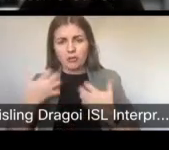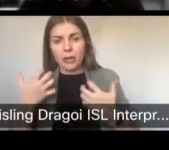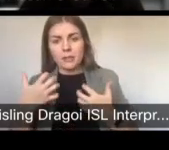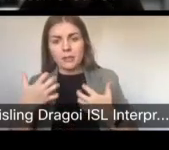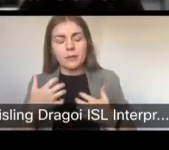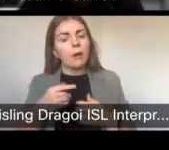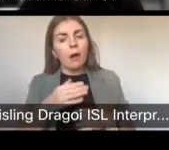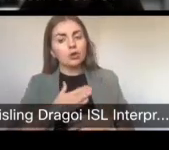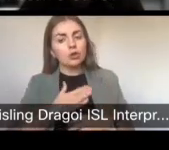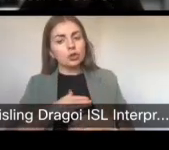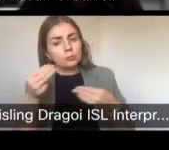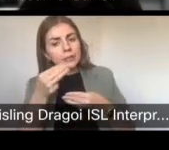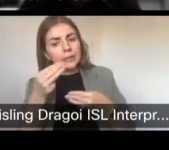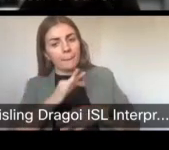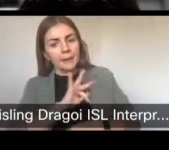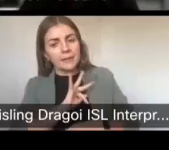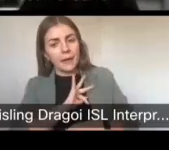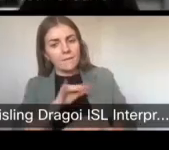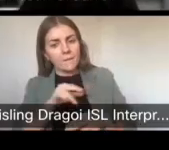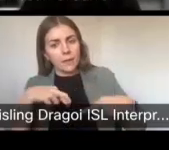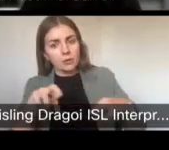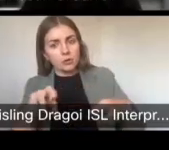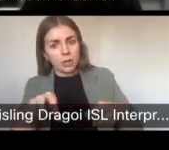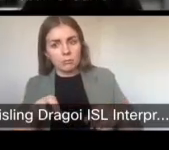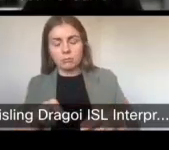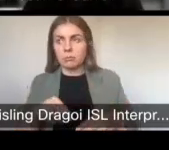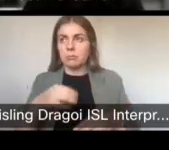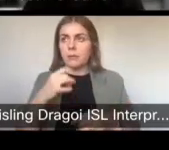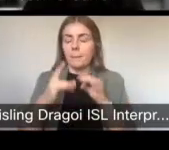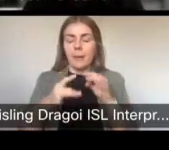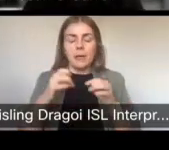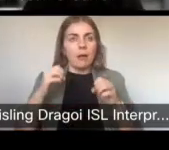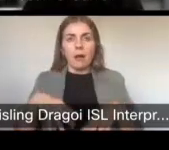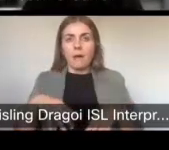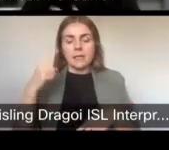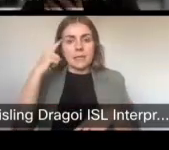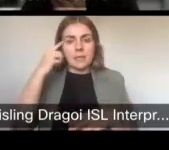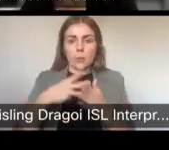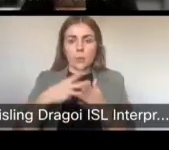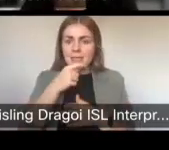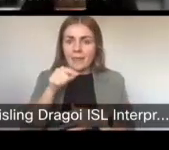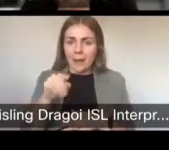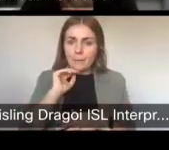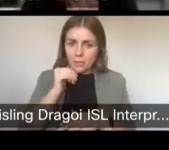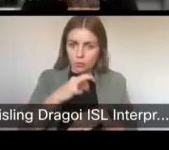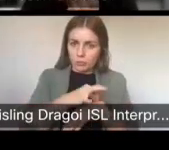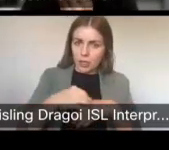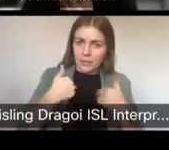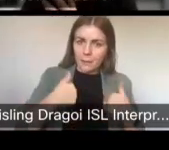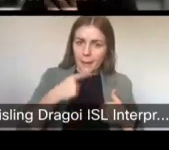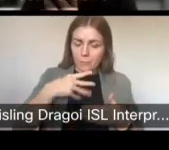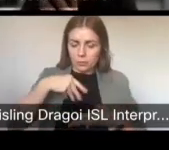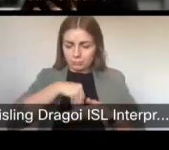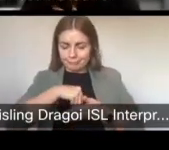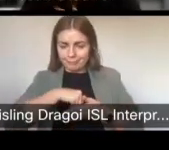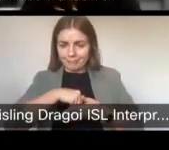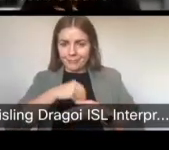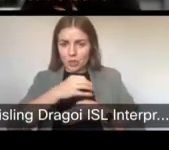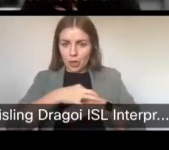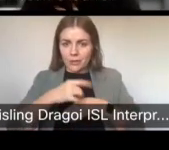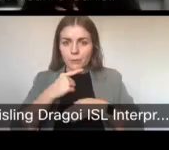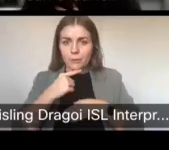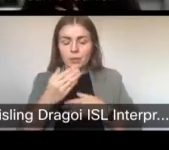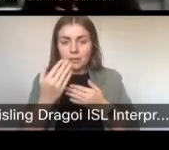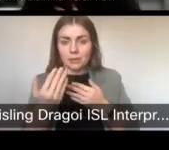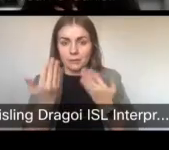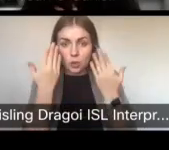protect myself on the streets. So it made obvious sense when he said it. And the actual behaviors such as smoking, alcohol, drug use, they're managing